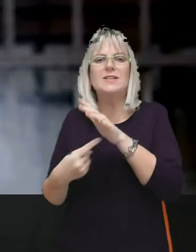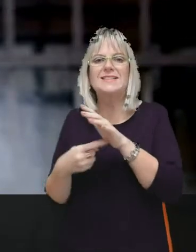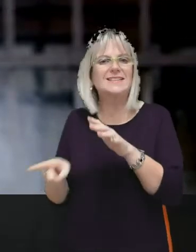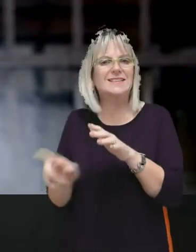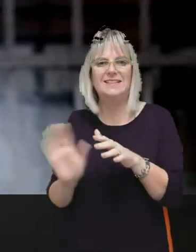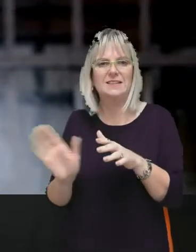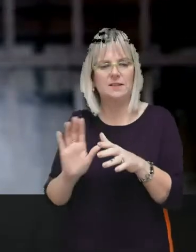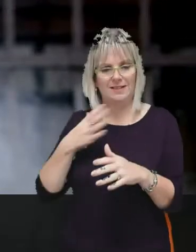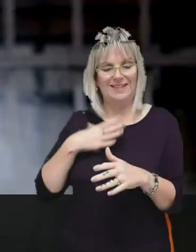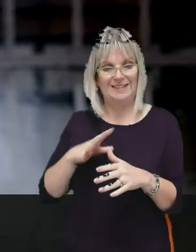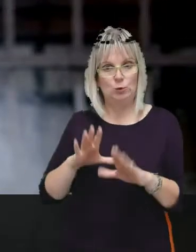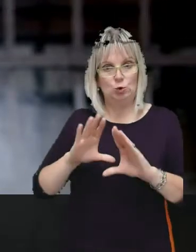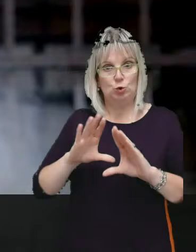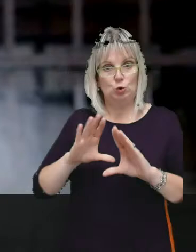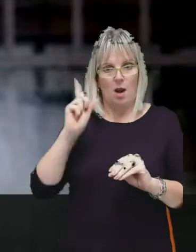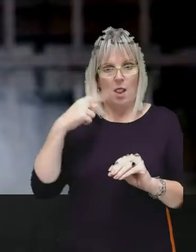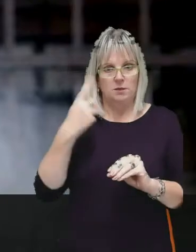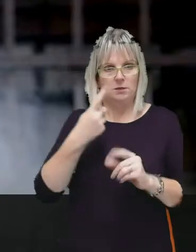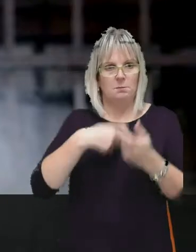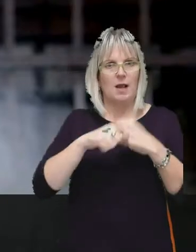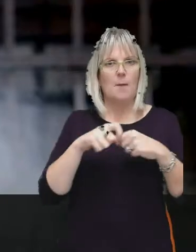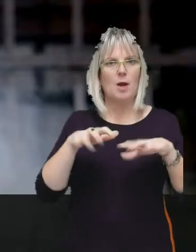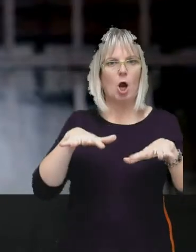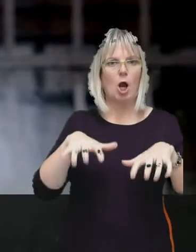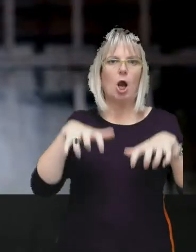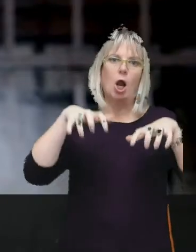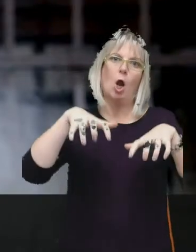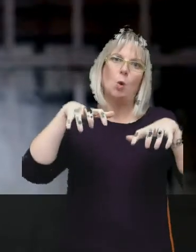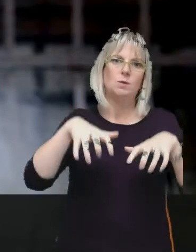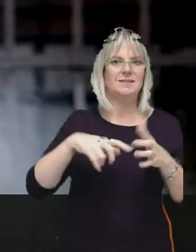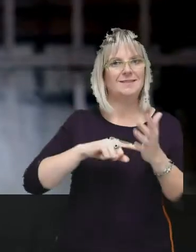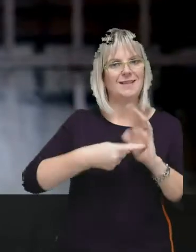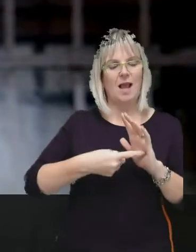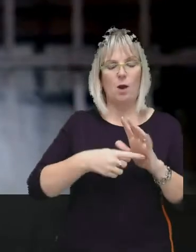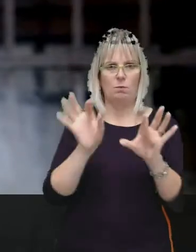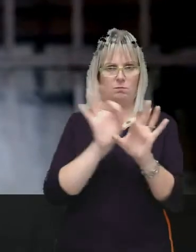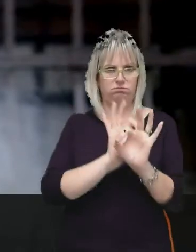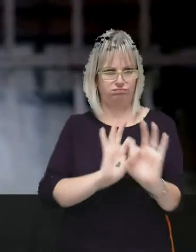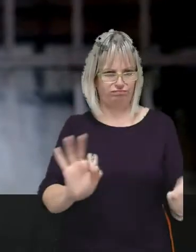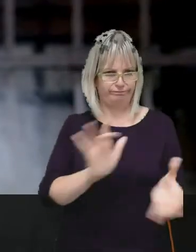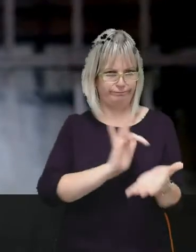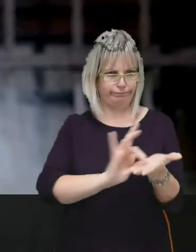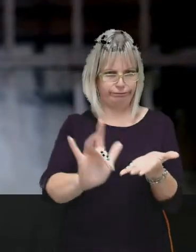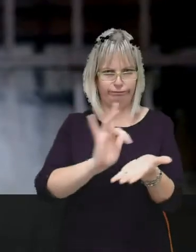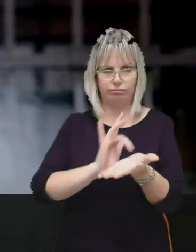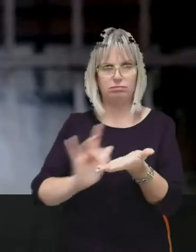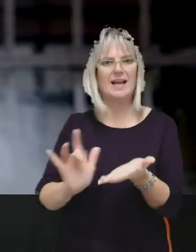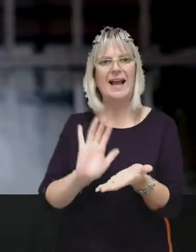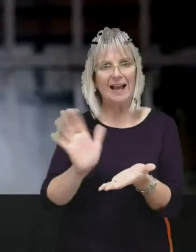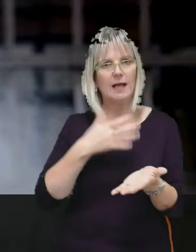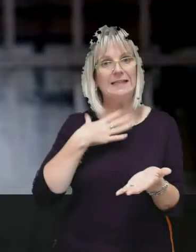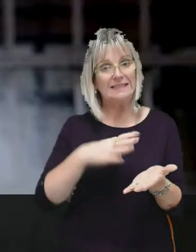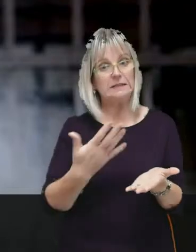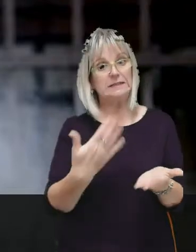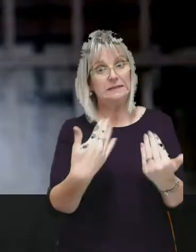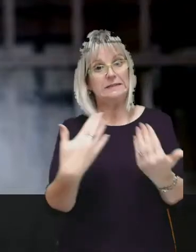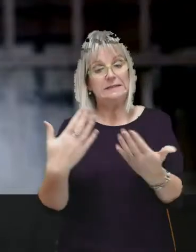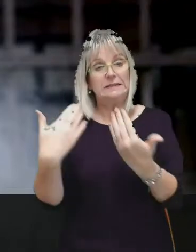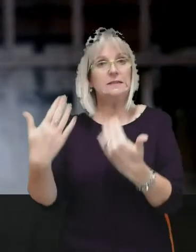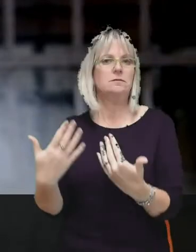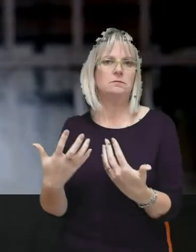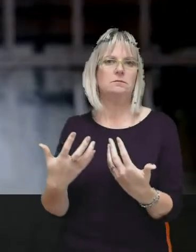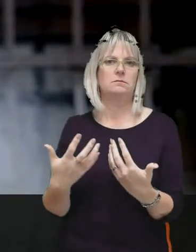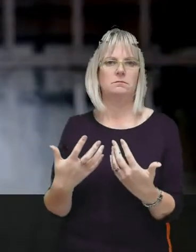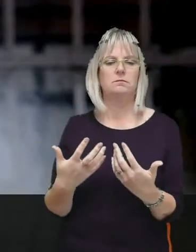about opening up the arteries of London during these tough times so that everyone can get in by whichever means they choose. After the recovery, it can be